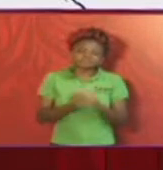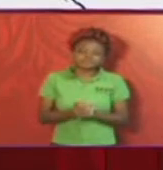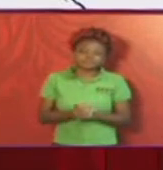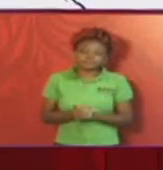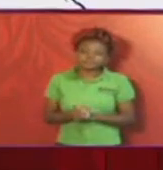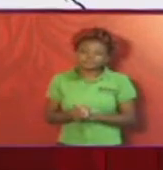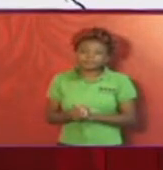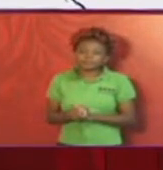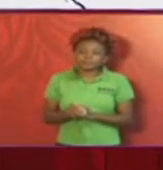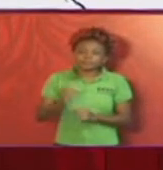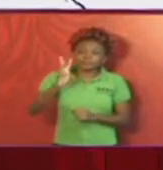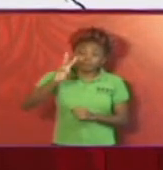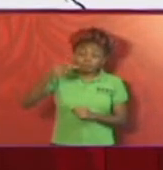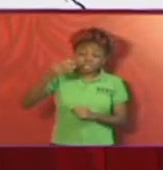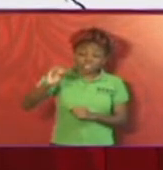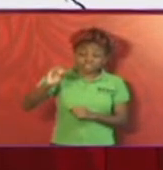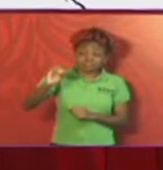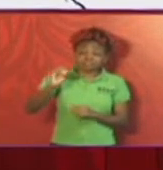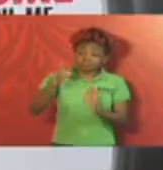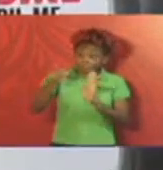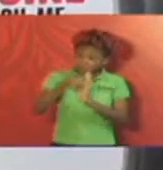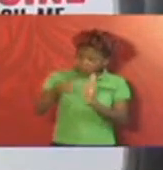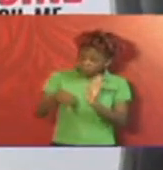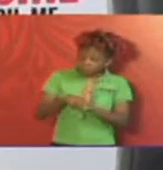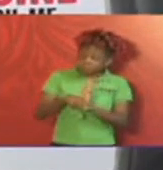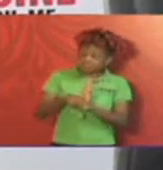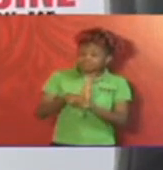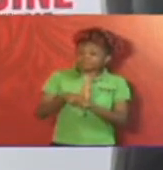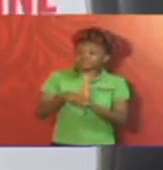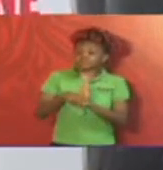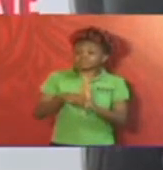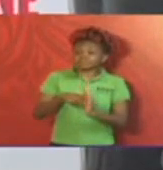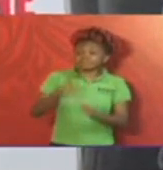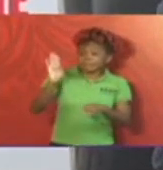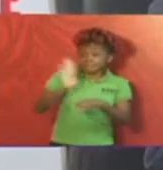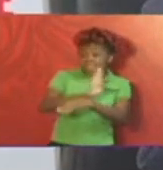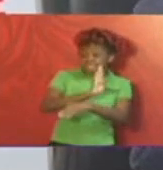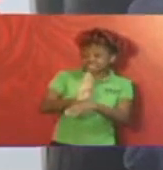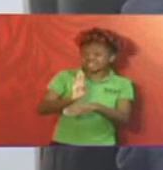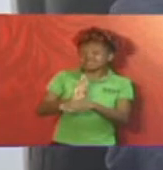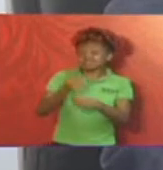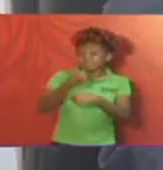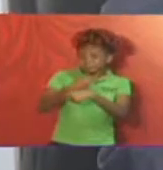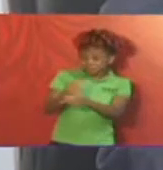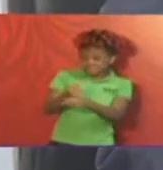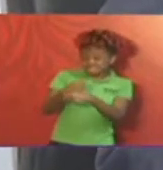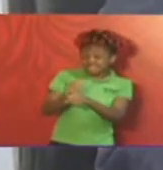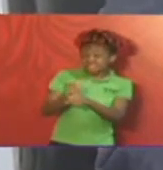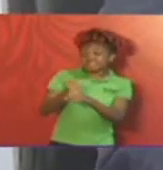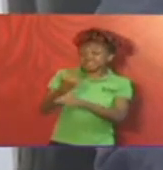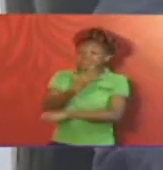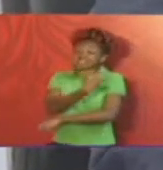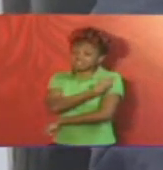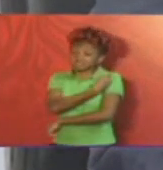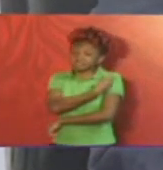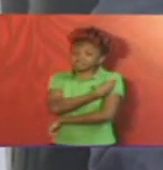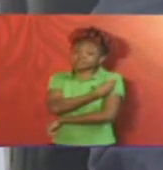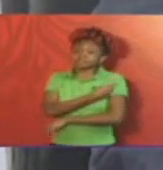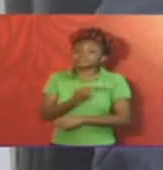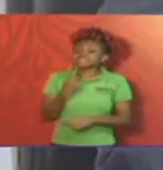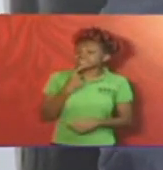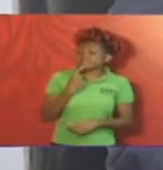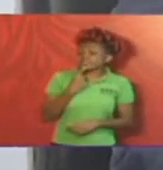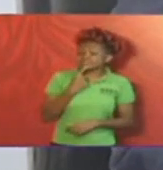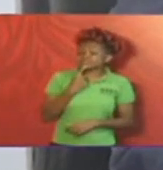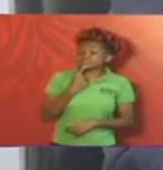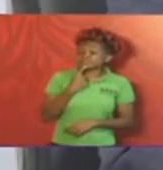that, and the manufacturers of these vaccines, that if you have the first dose of a vaccine, for example, AstraZeneca, that you should follow on the